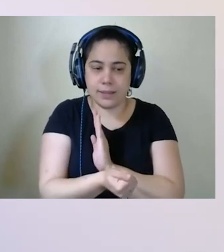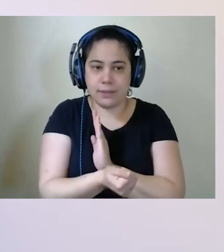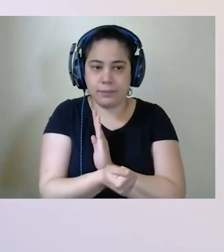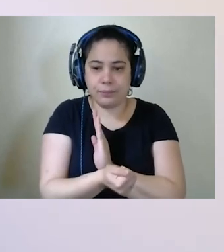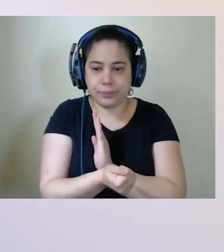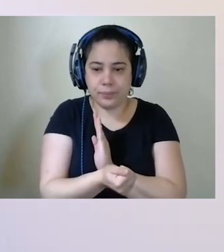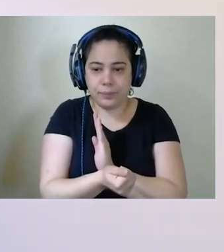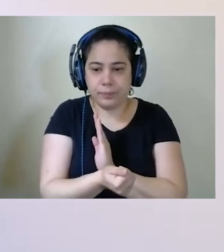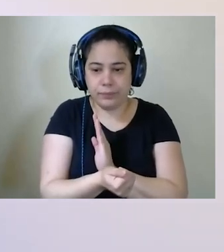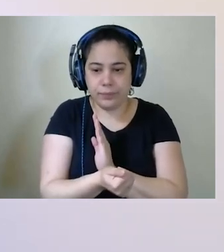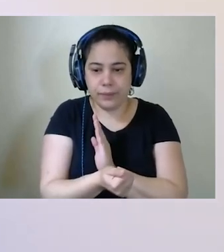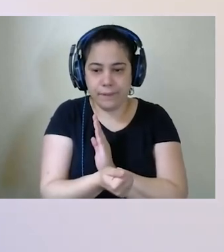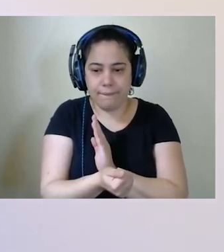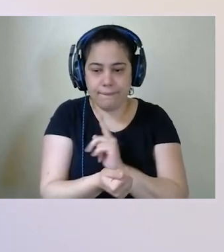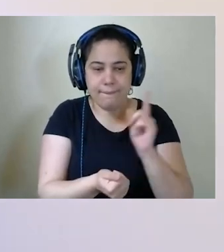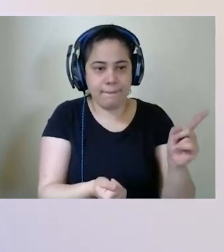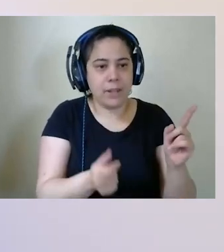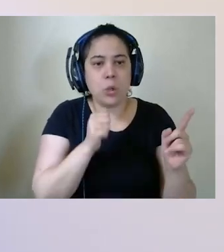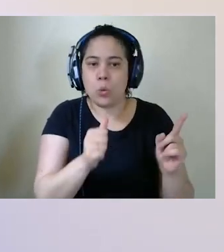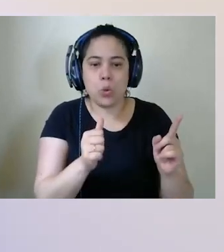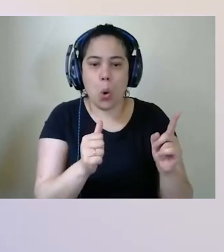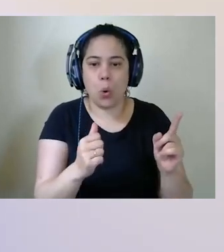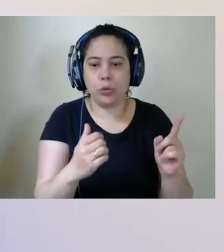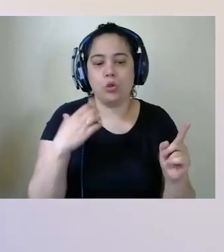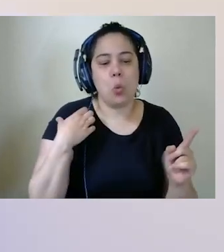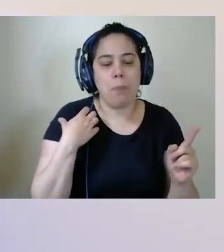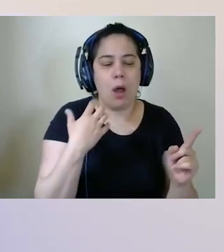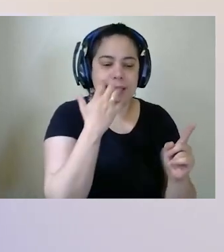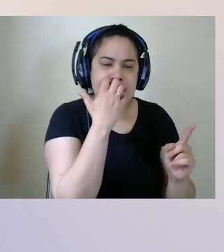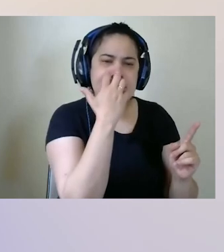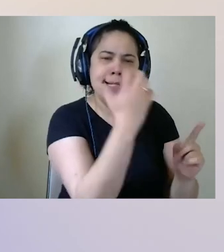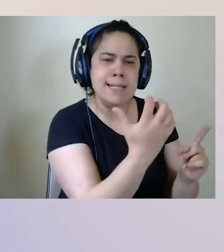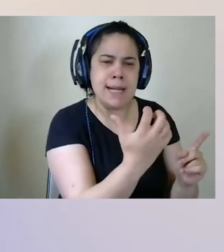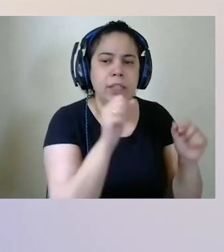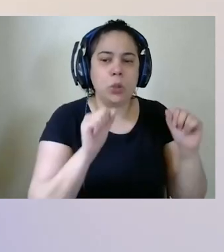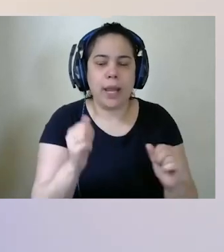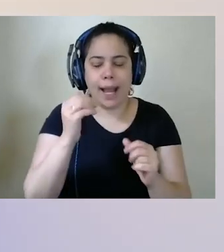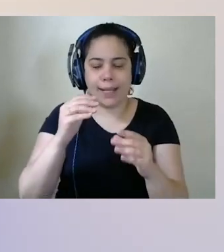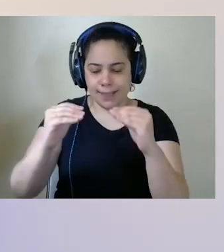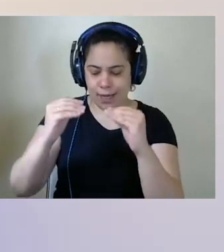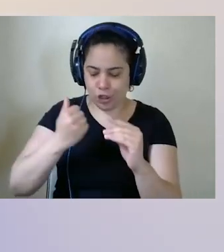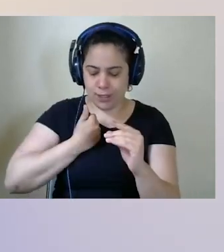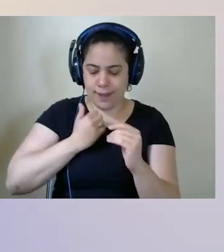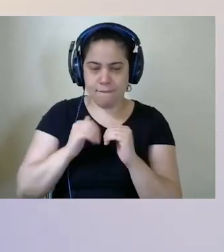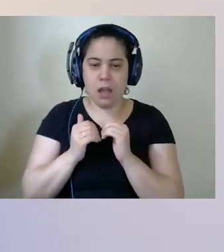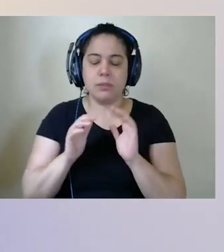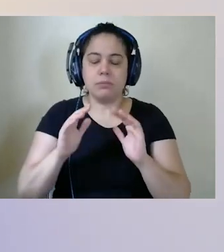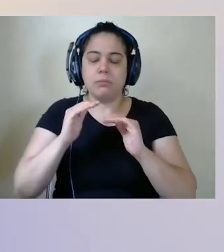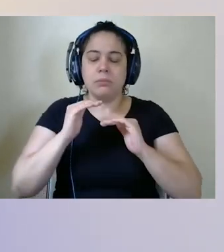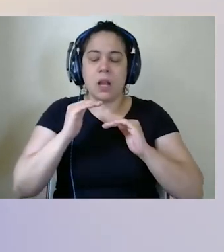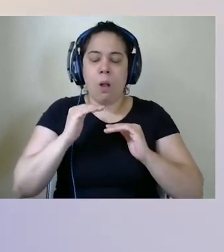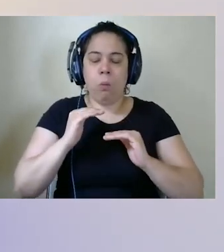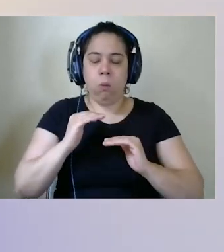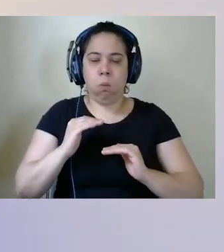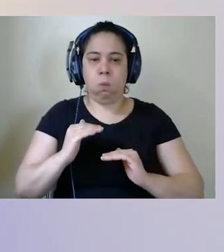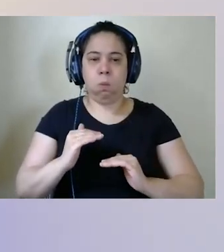and, you know, and scream at your boss, but you also can just soothe yourself, right? So you're regulated in